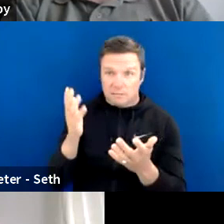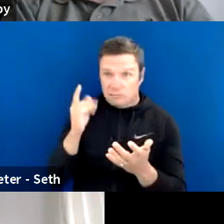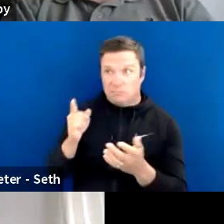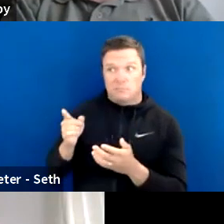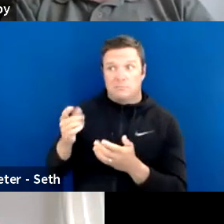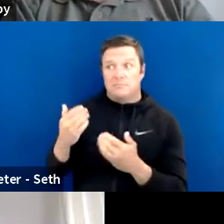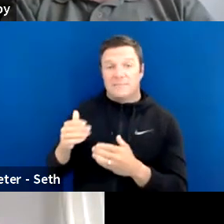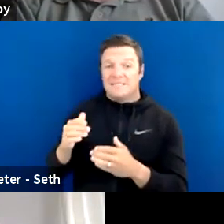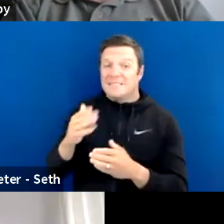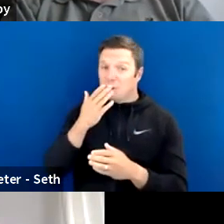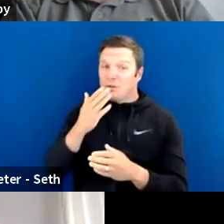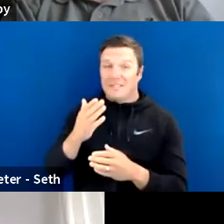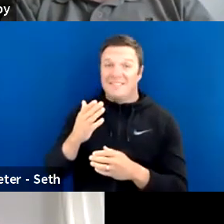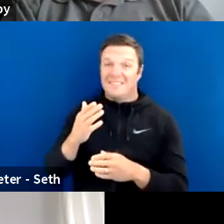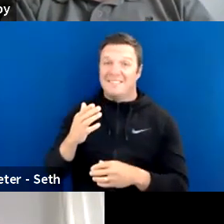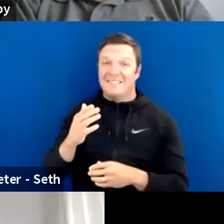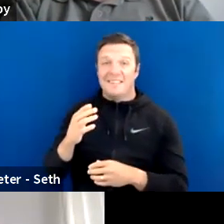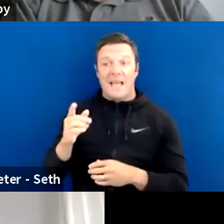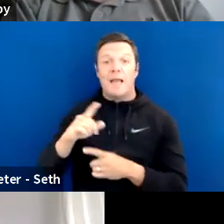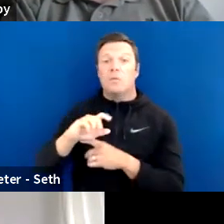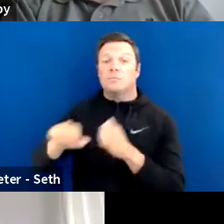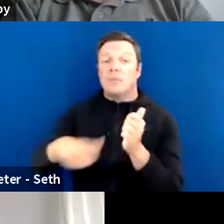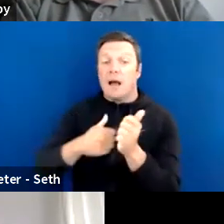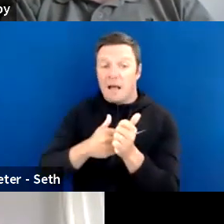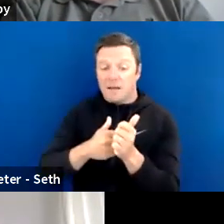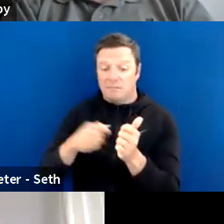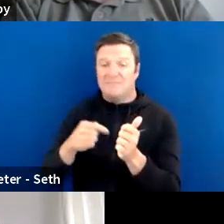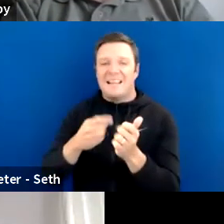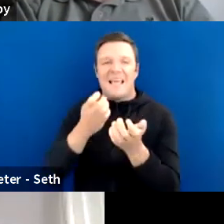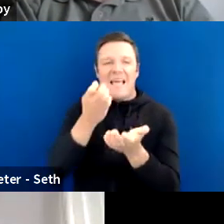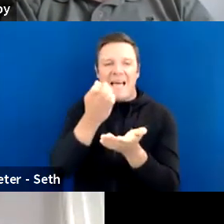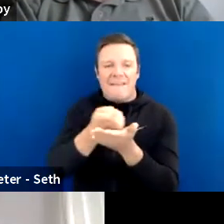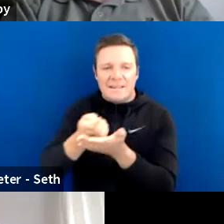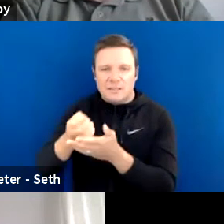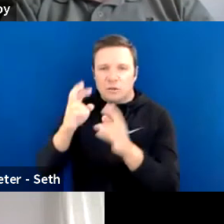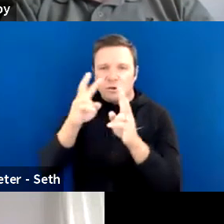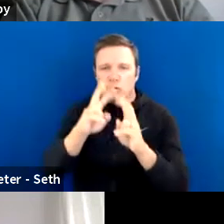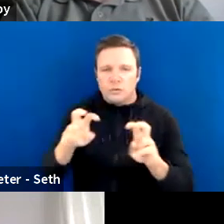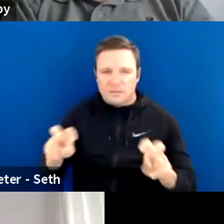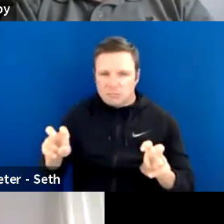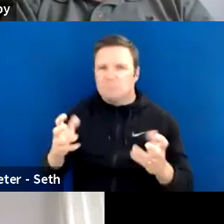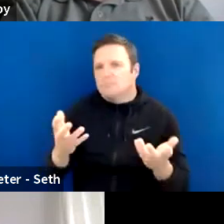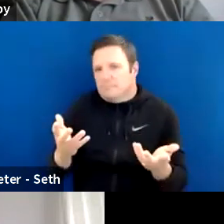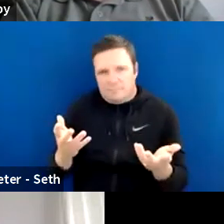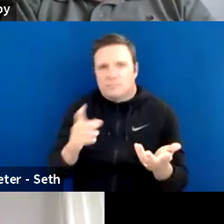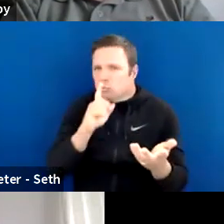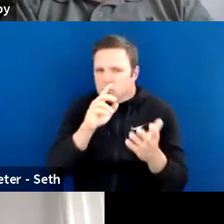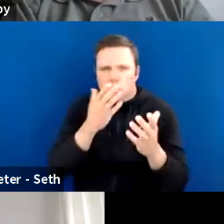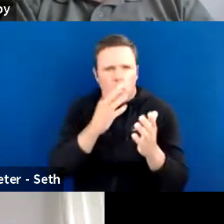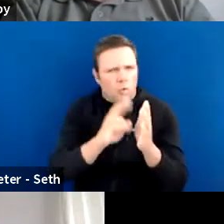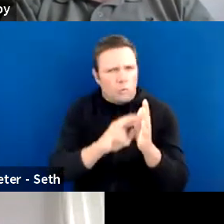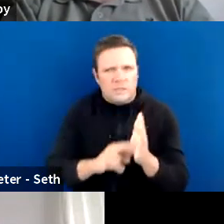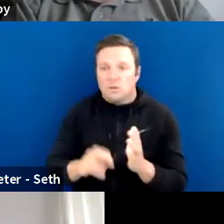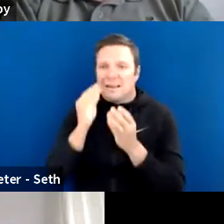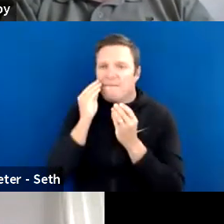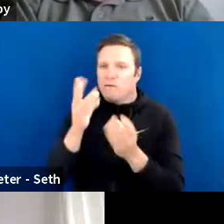amazingly spot on. It's fueled by evidence-based research and adult learning theory. And it is